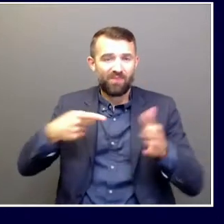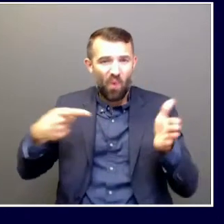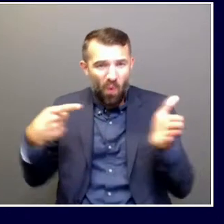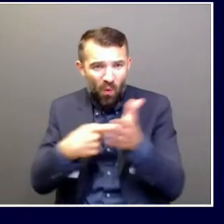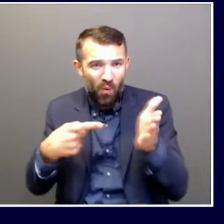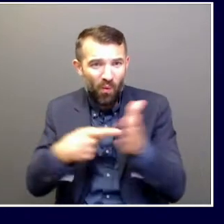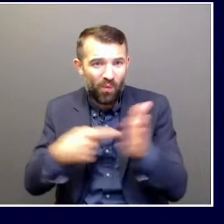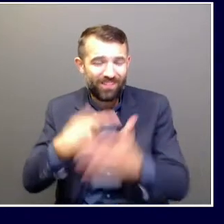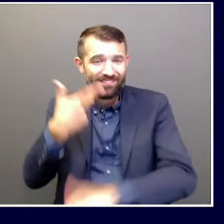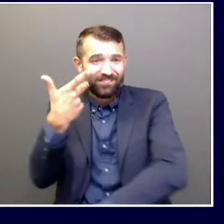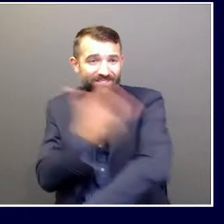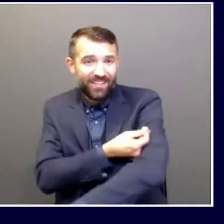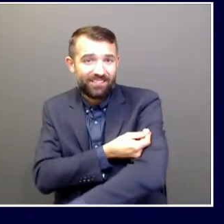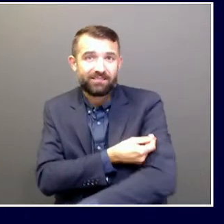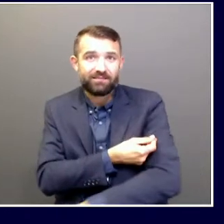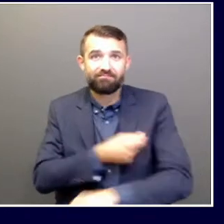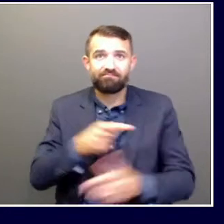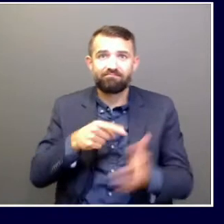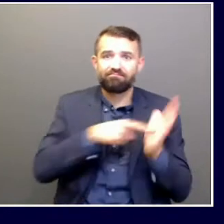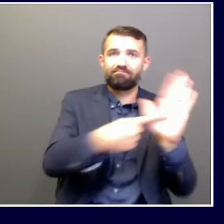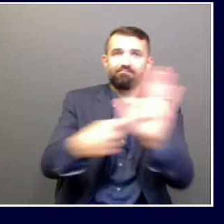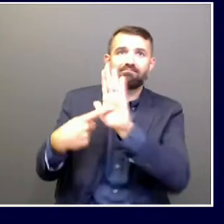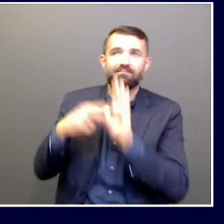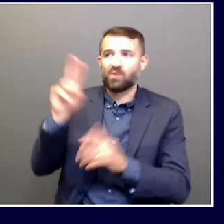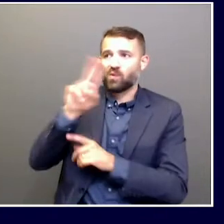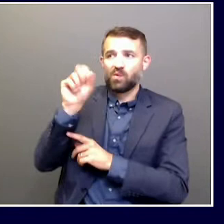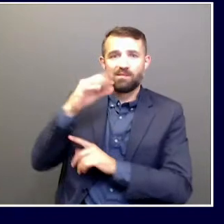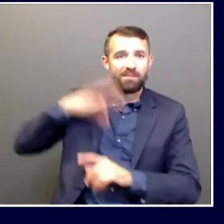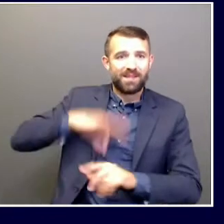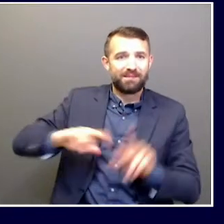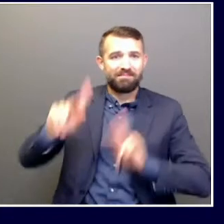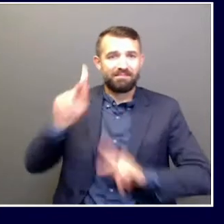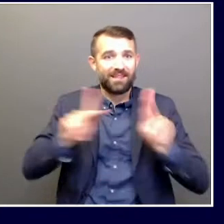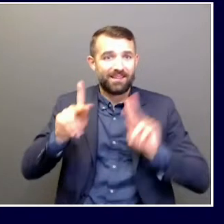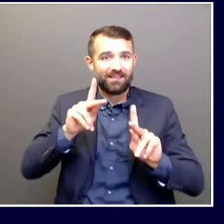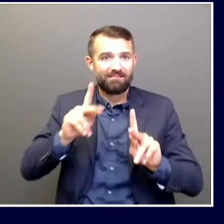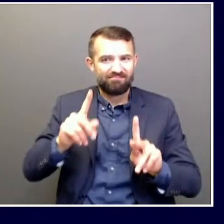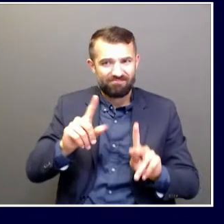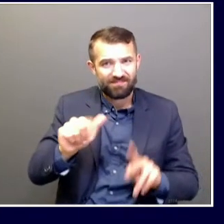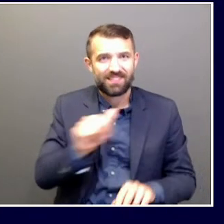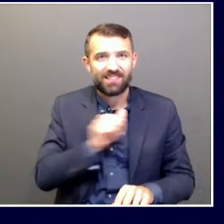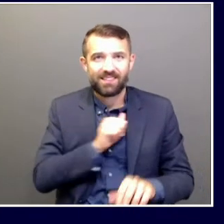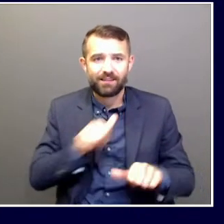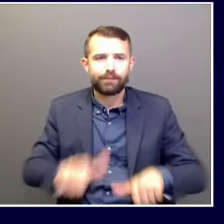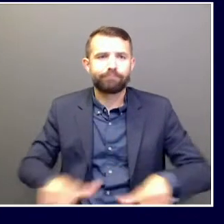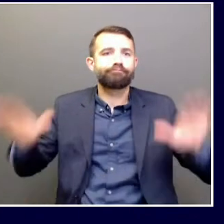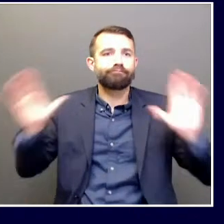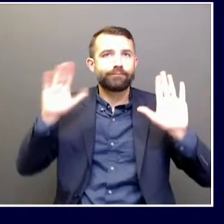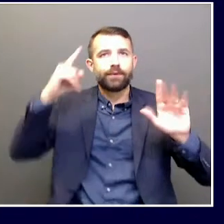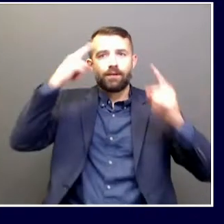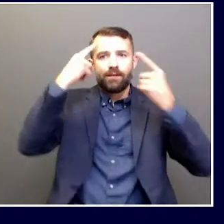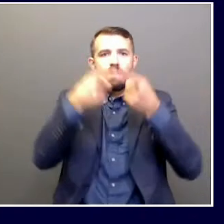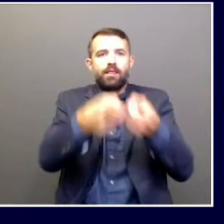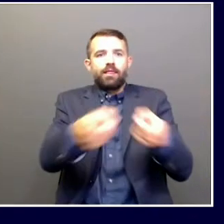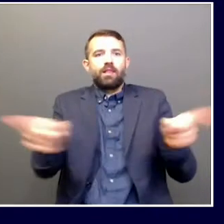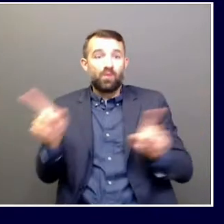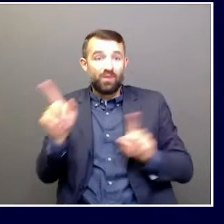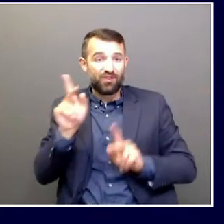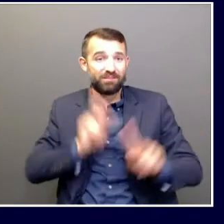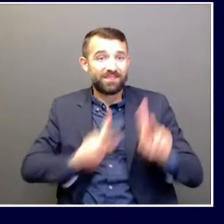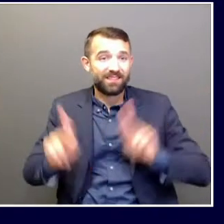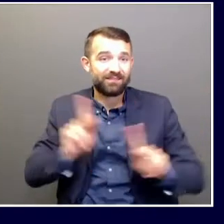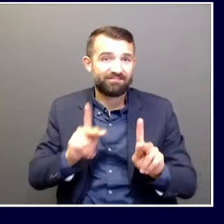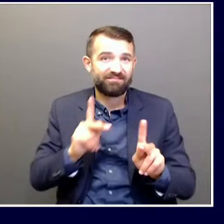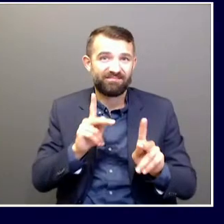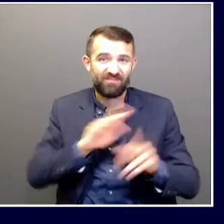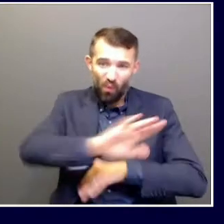are selfless and that we can put aside any political, social, or philosophical differences and that we agree we all